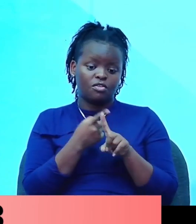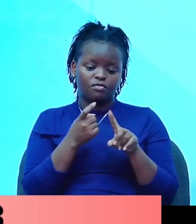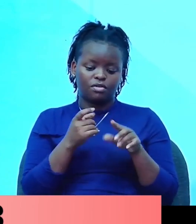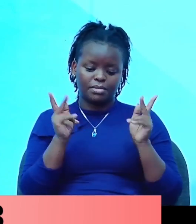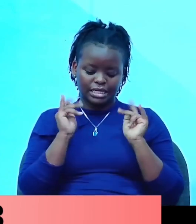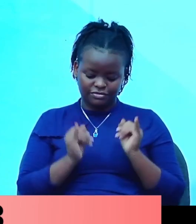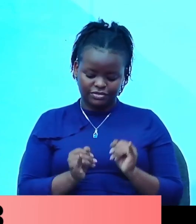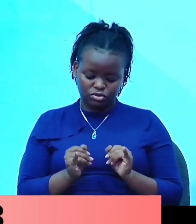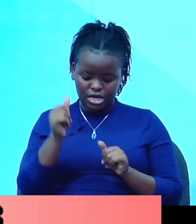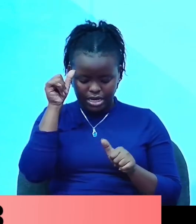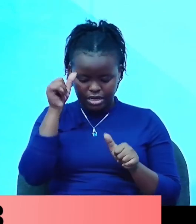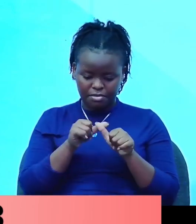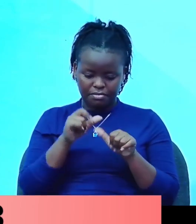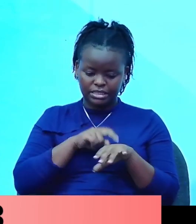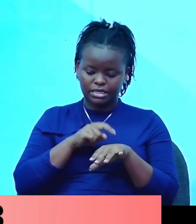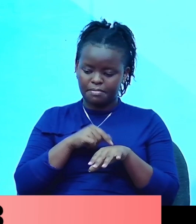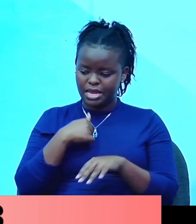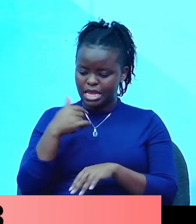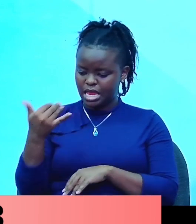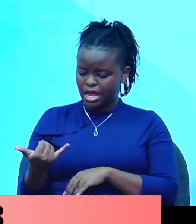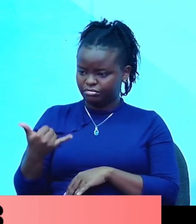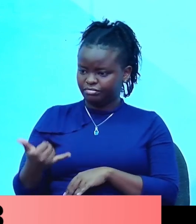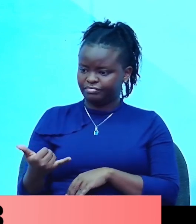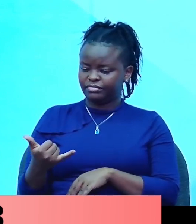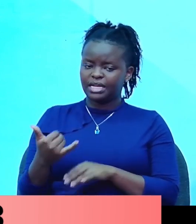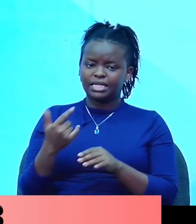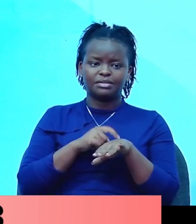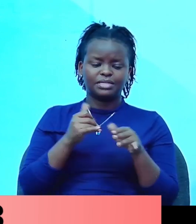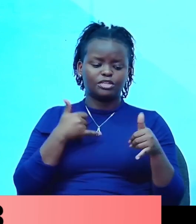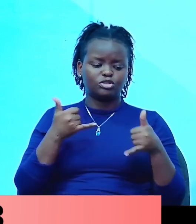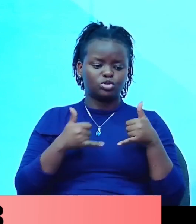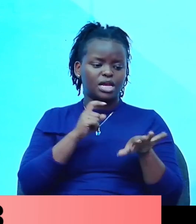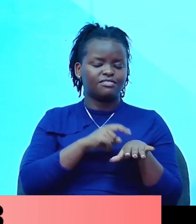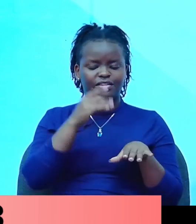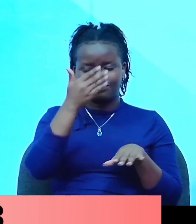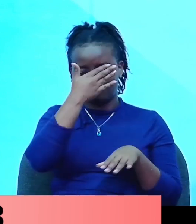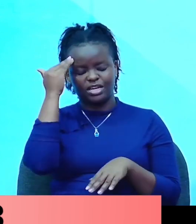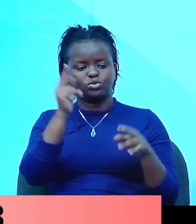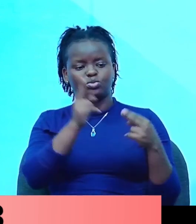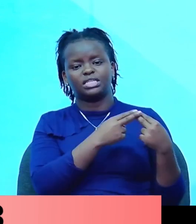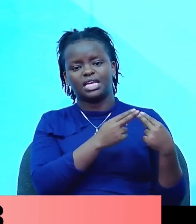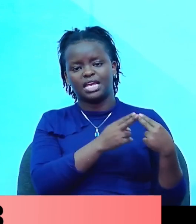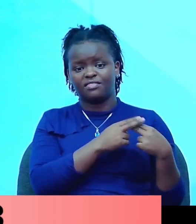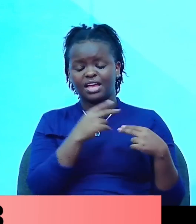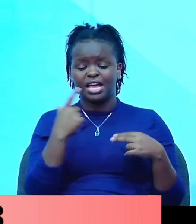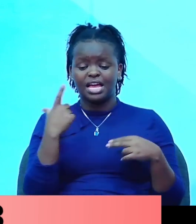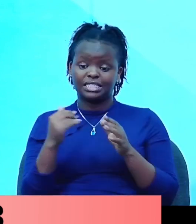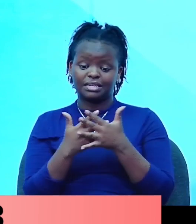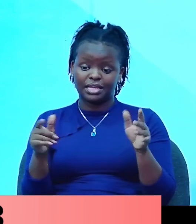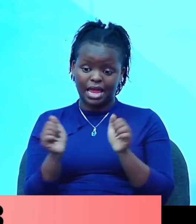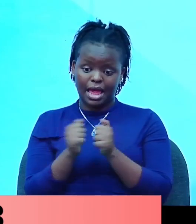when I was younger, there are times you actually enjoy life and you forget to save until the day something happens, and